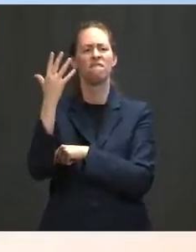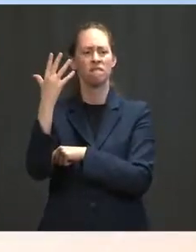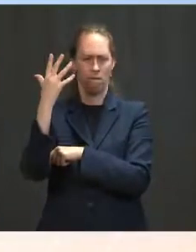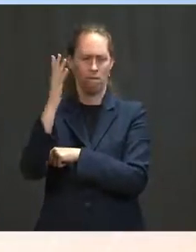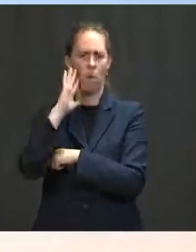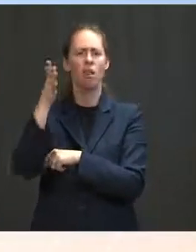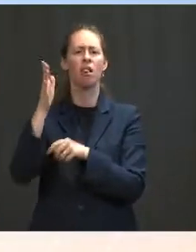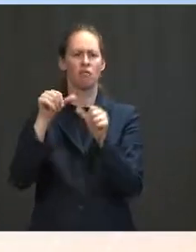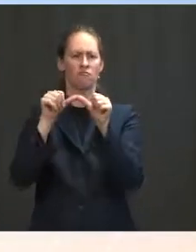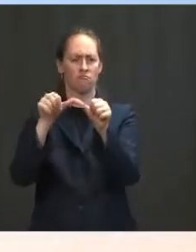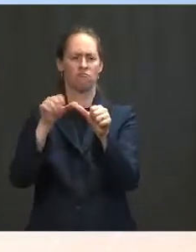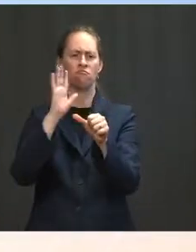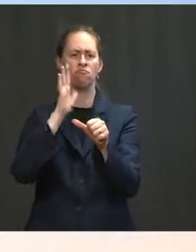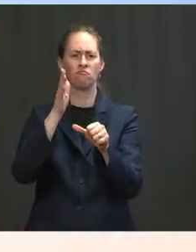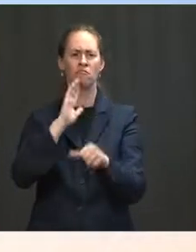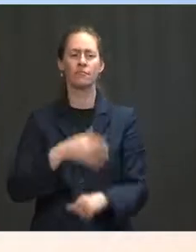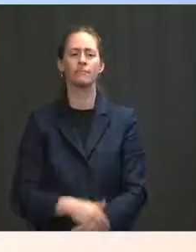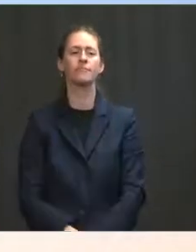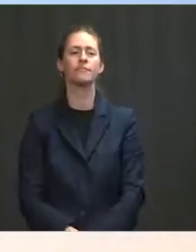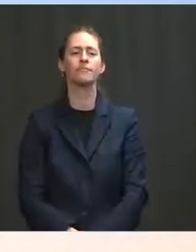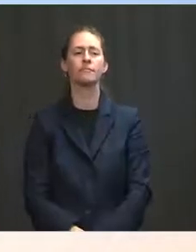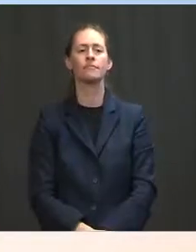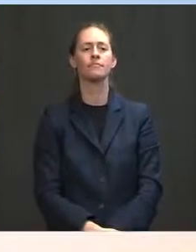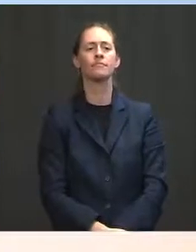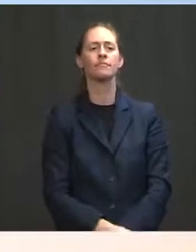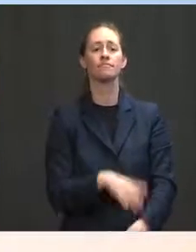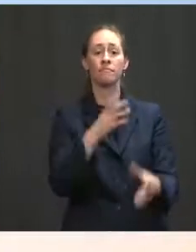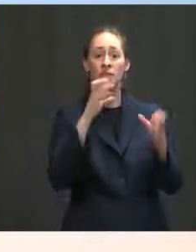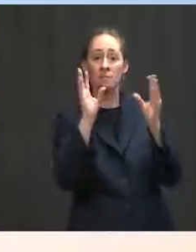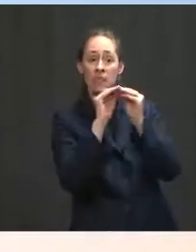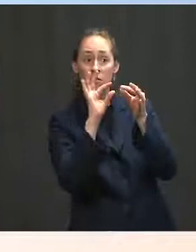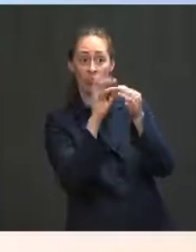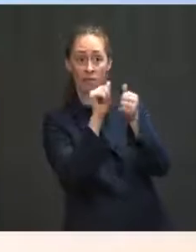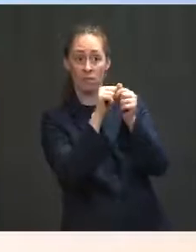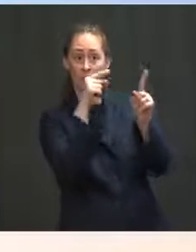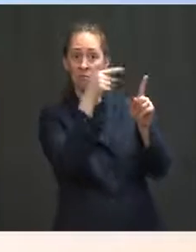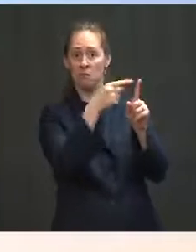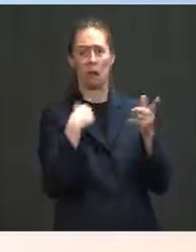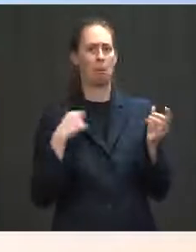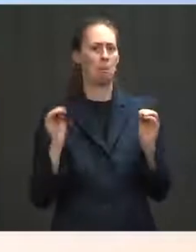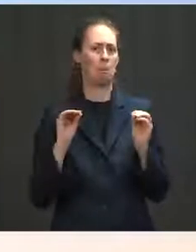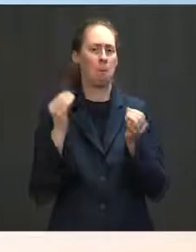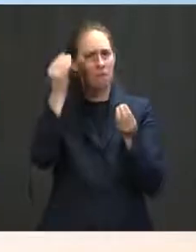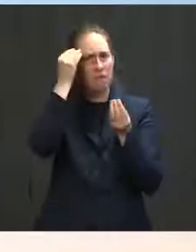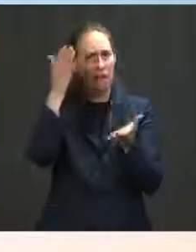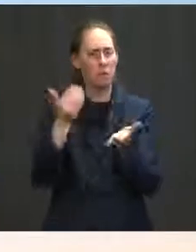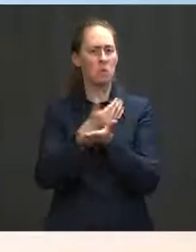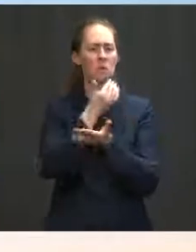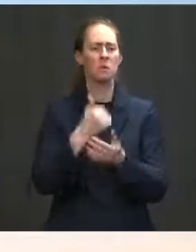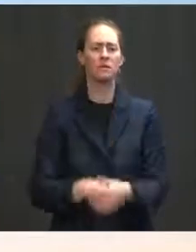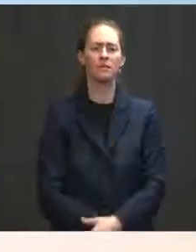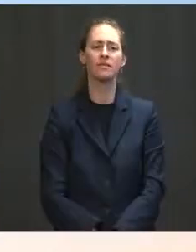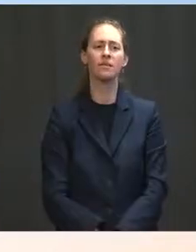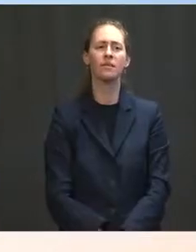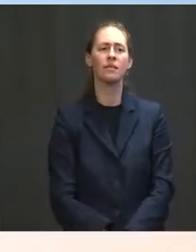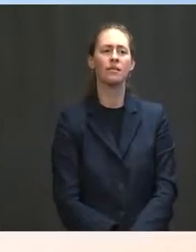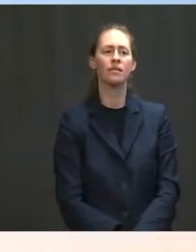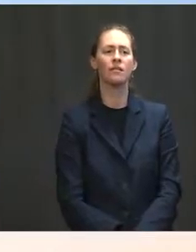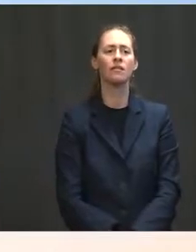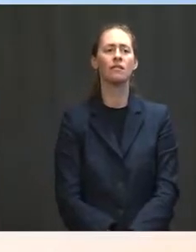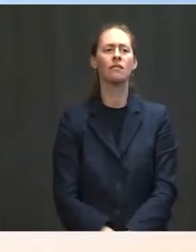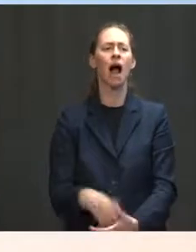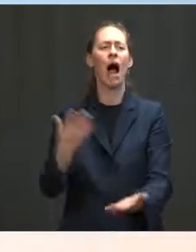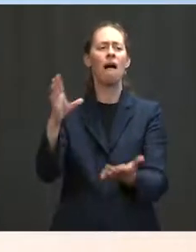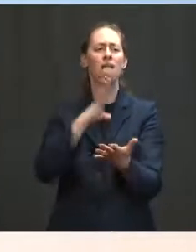terms of a meeting at UNGA, I don't have anything to preview for you. Principle as such, without, I don't think we're quite at that point in our